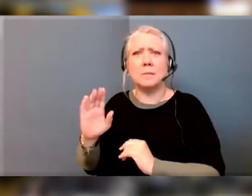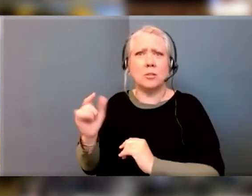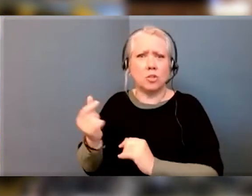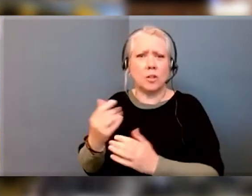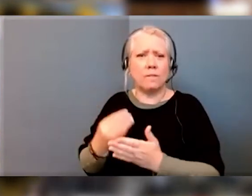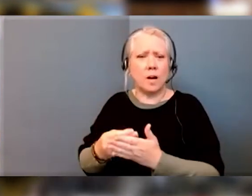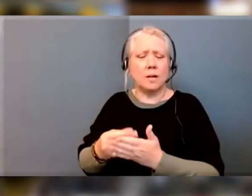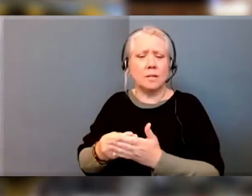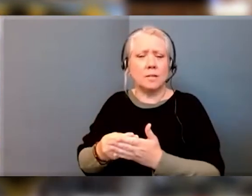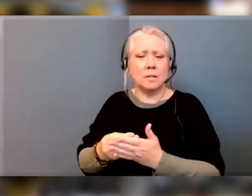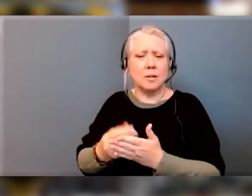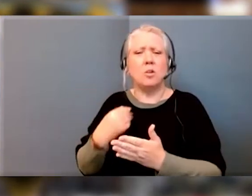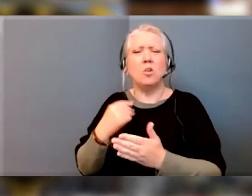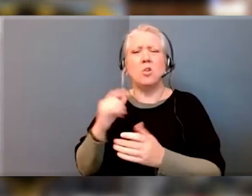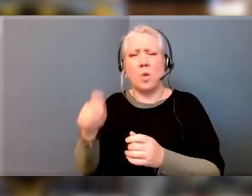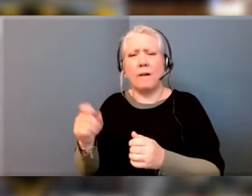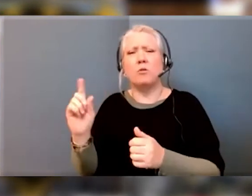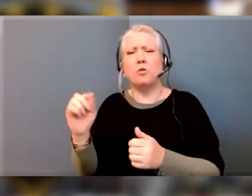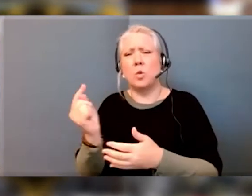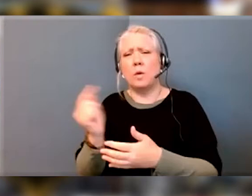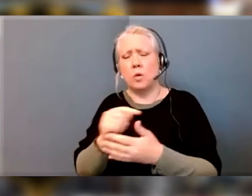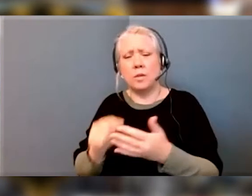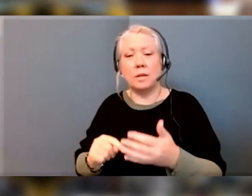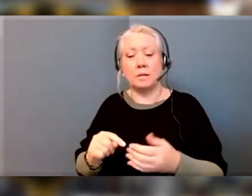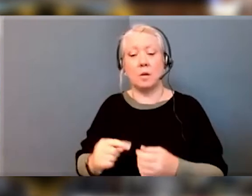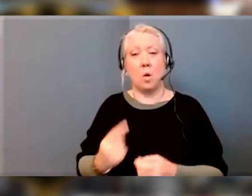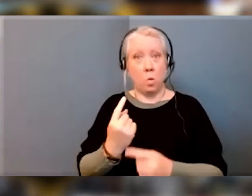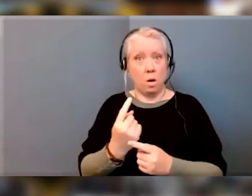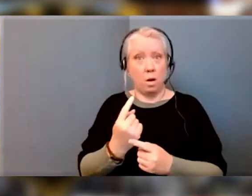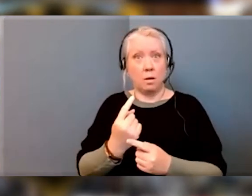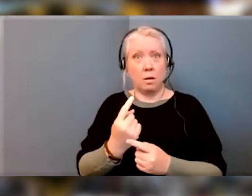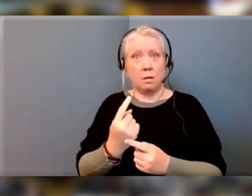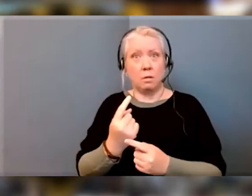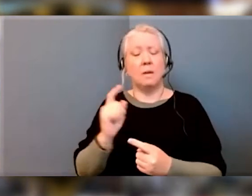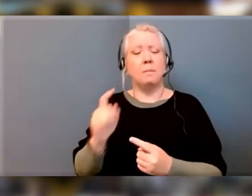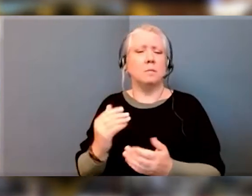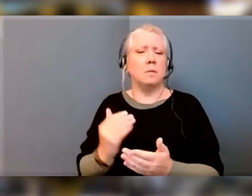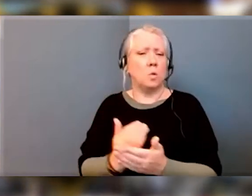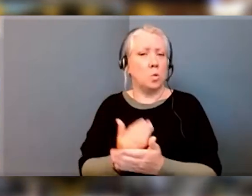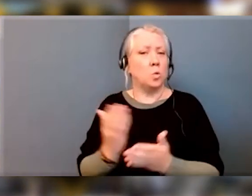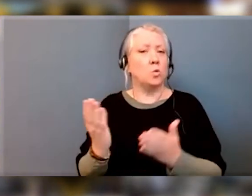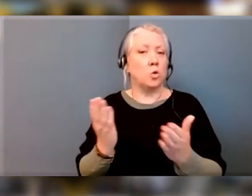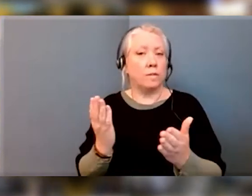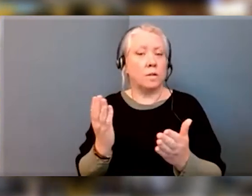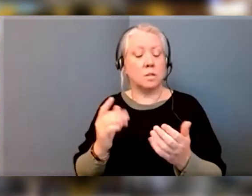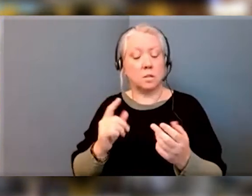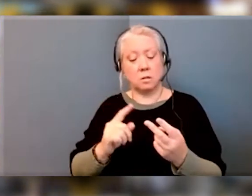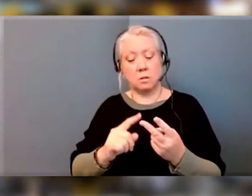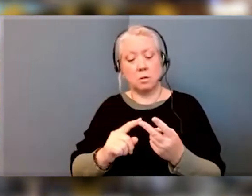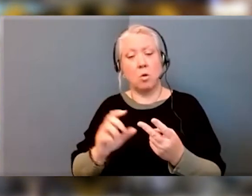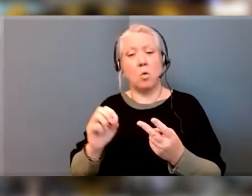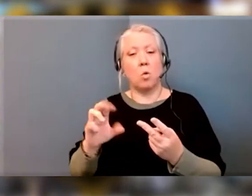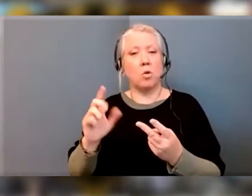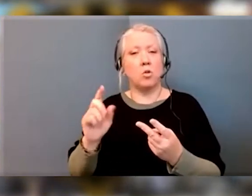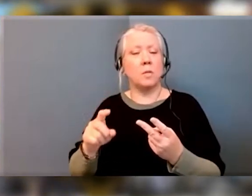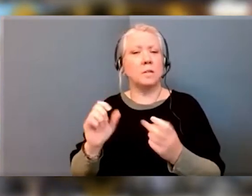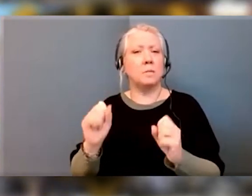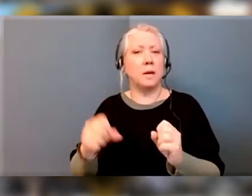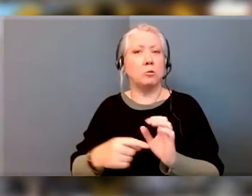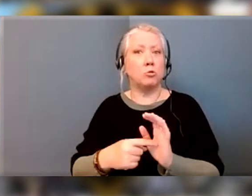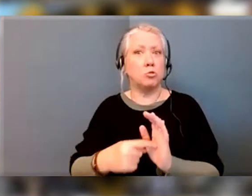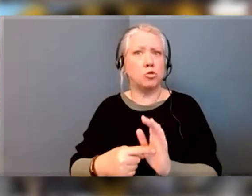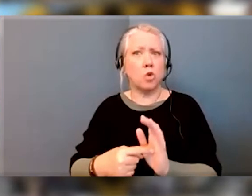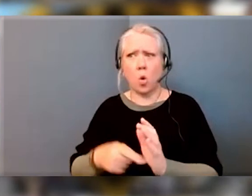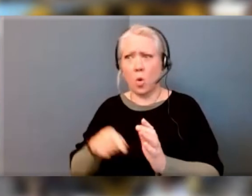must either be a new service for your organization, or you must be able to show a quantifiable increase of an